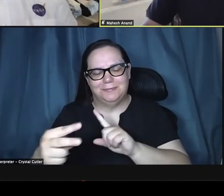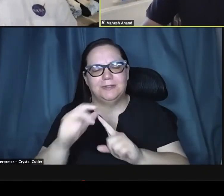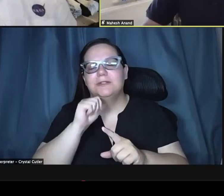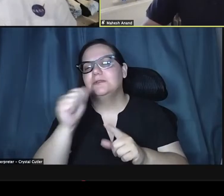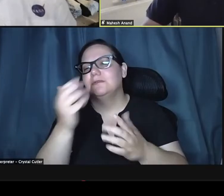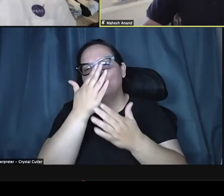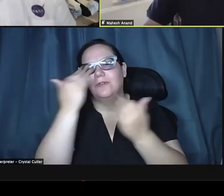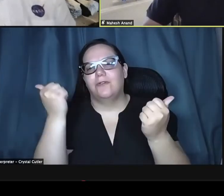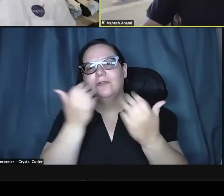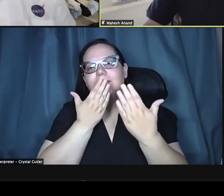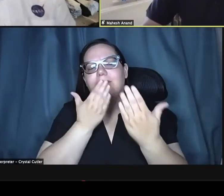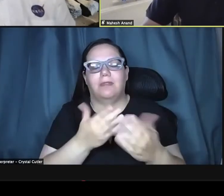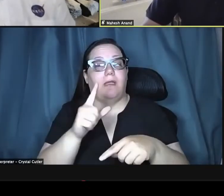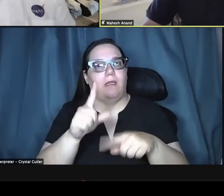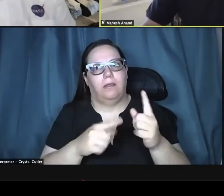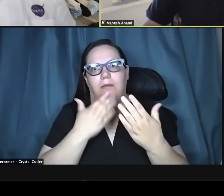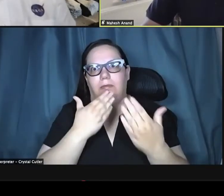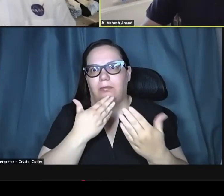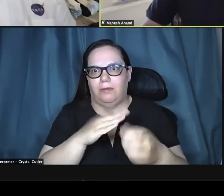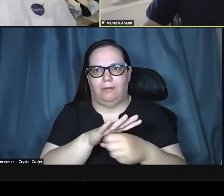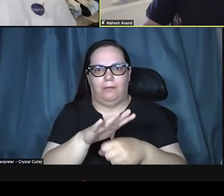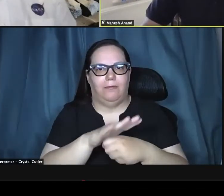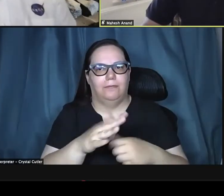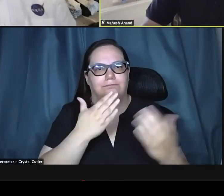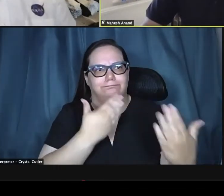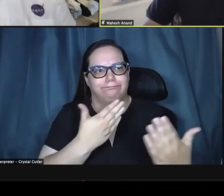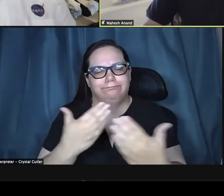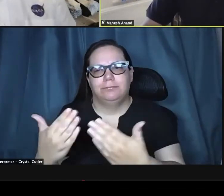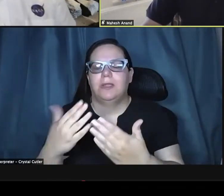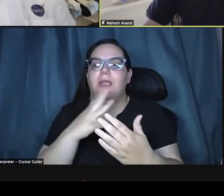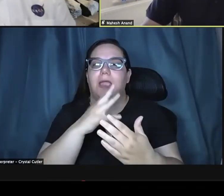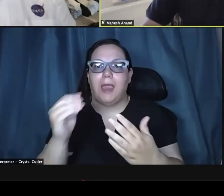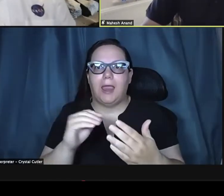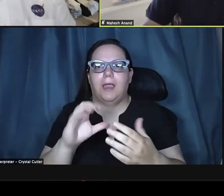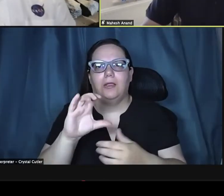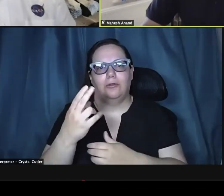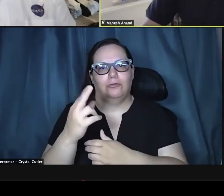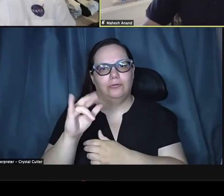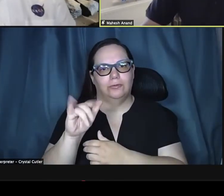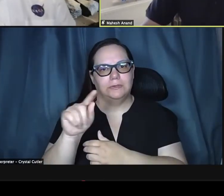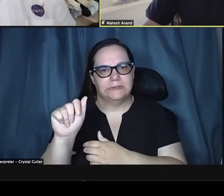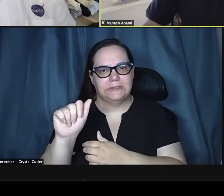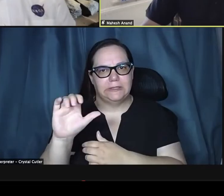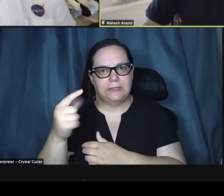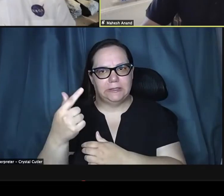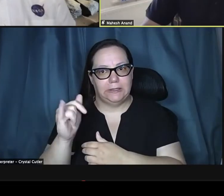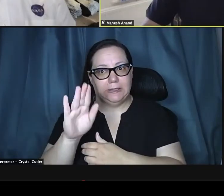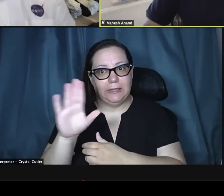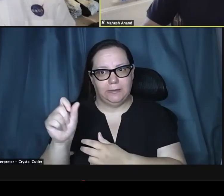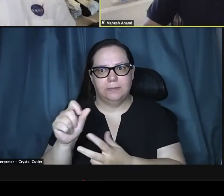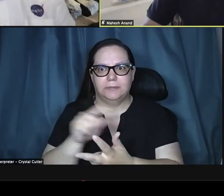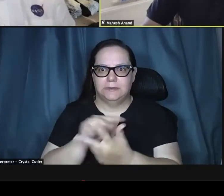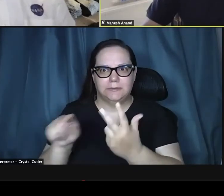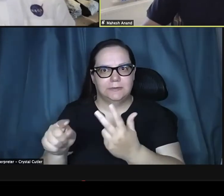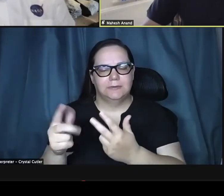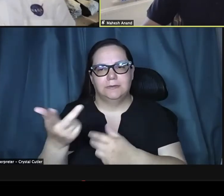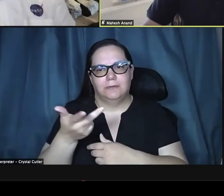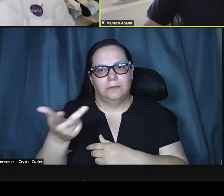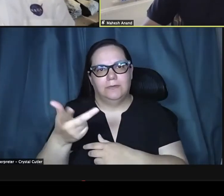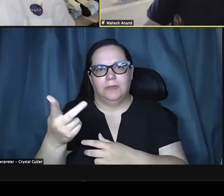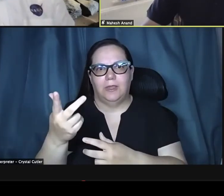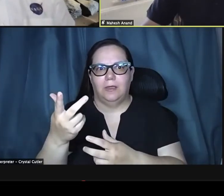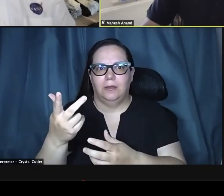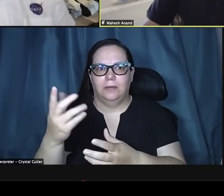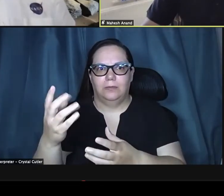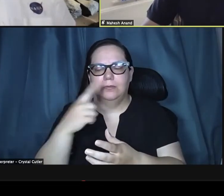thank them enough. And together with Christina Gibbs, I think they have given both Greg and I plenty, you know, to